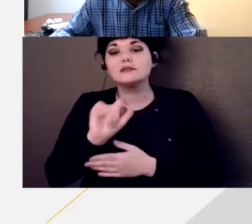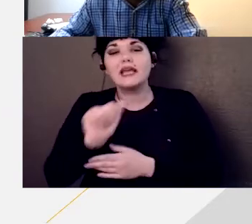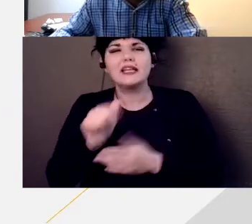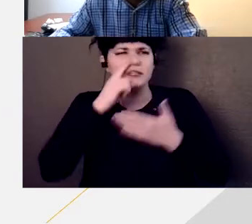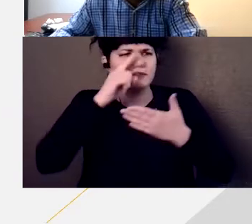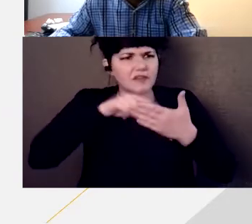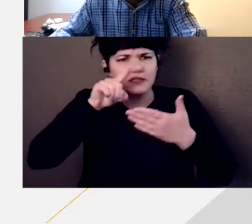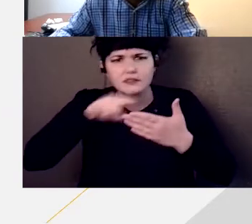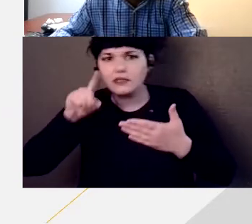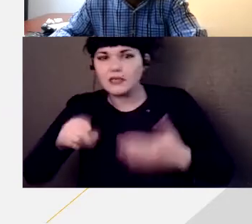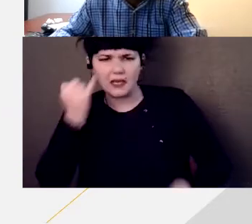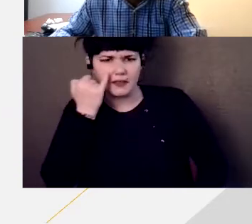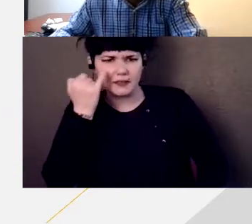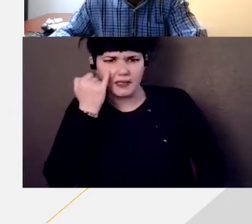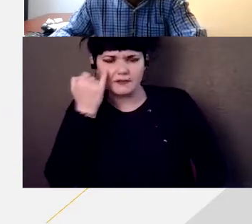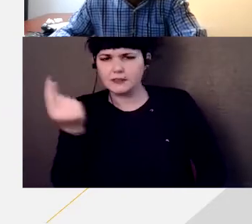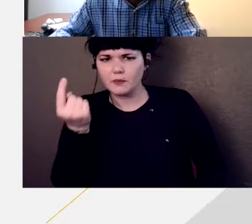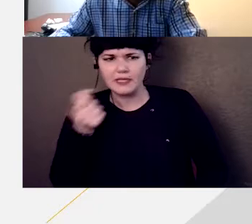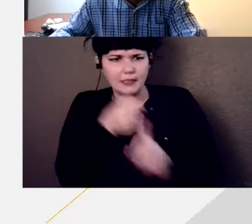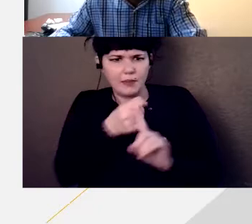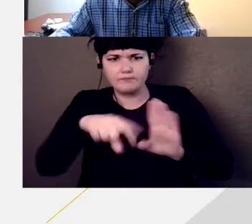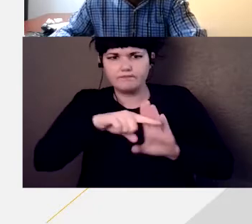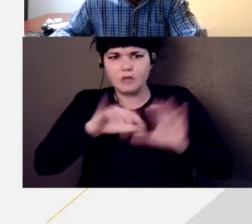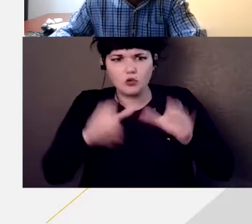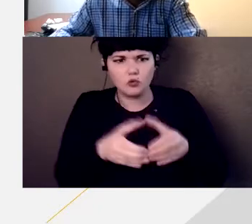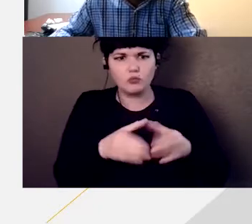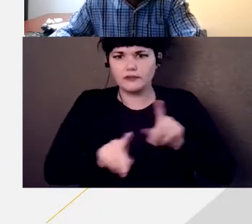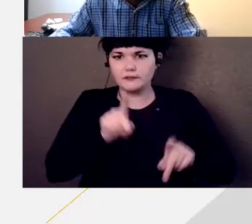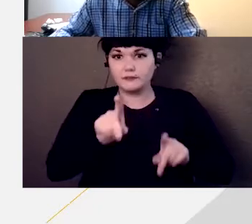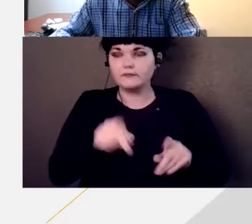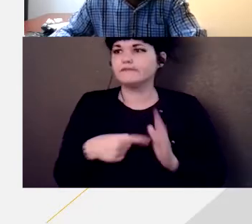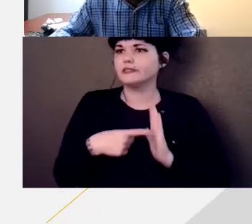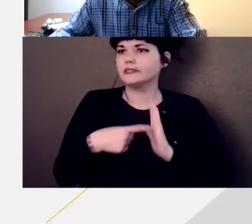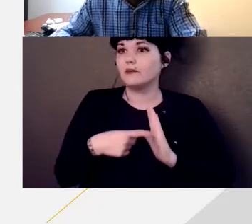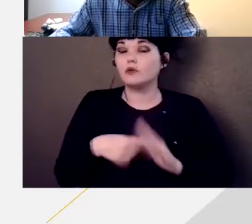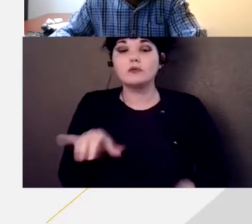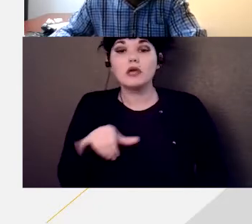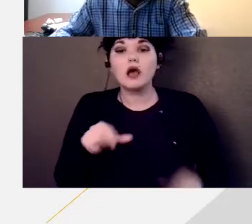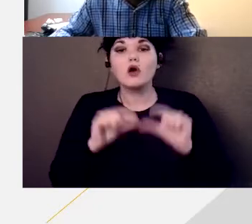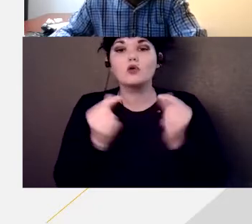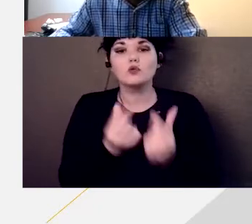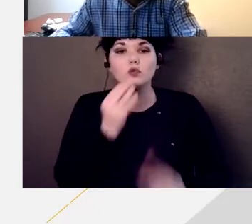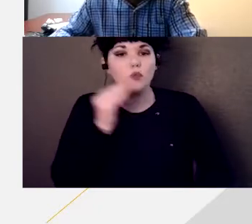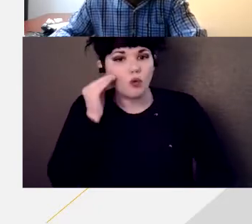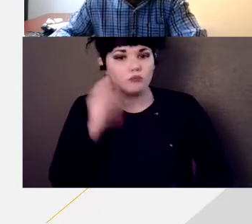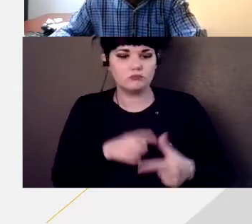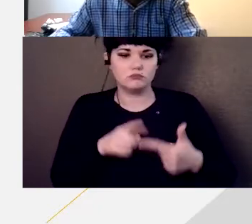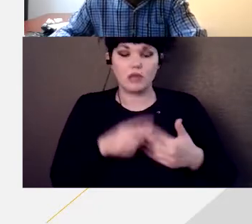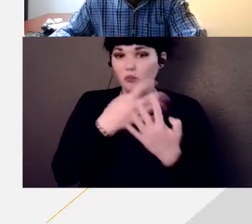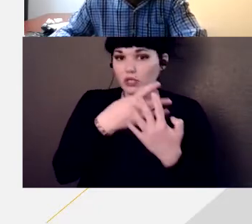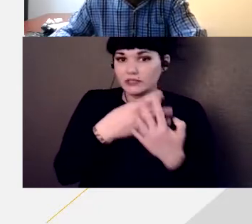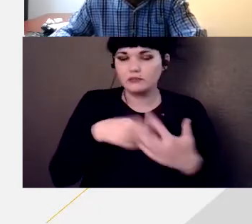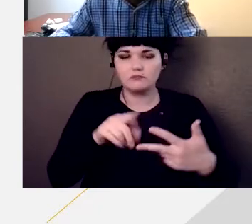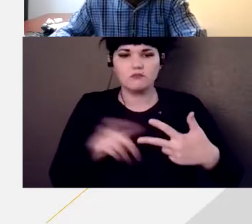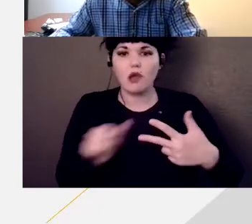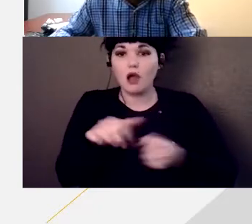be impacting a group of individuals. For example, investigations of a group home, a prison, or other locations